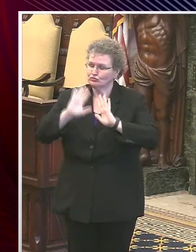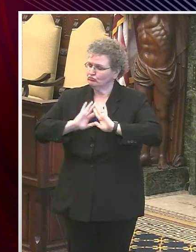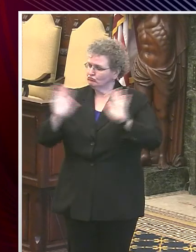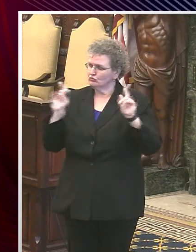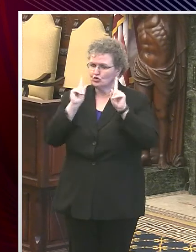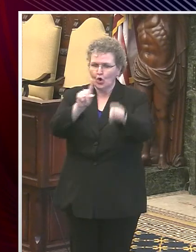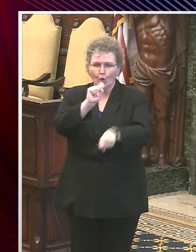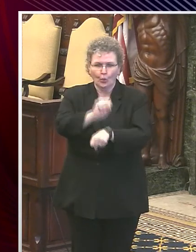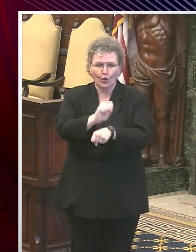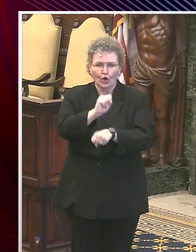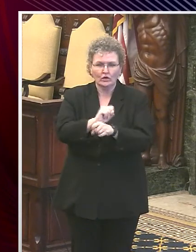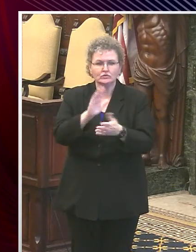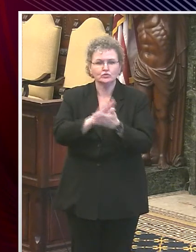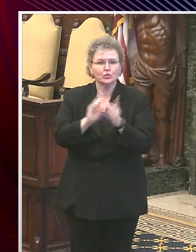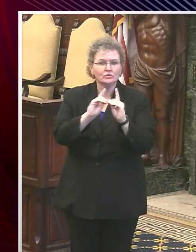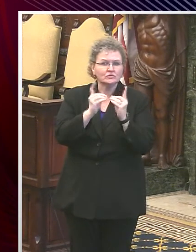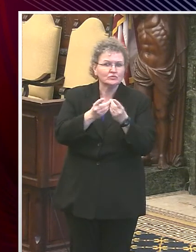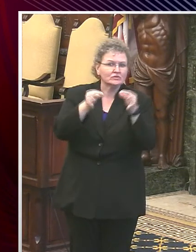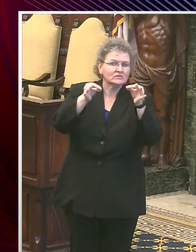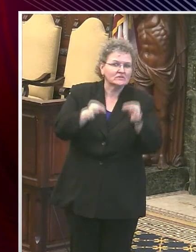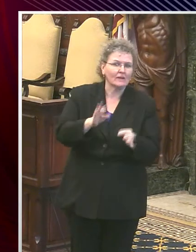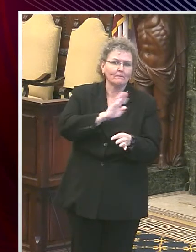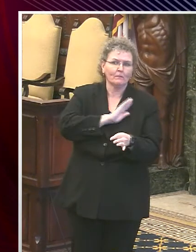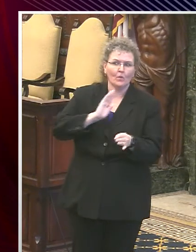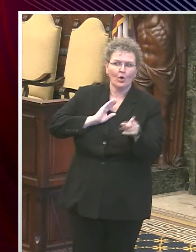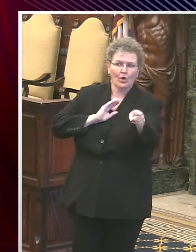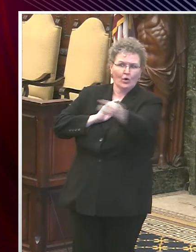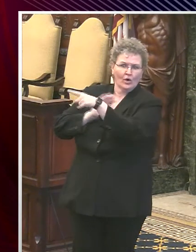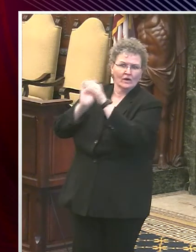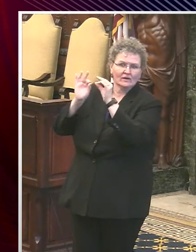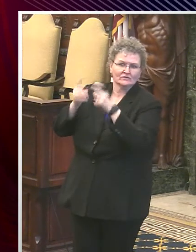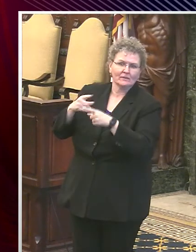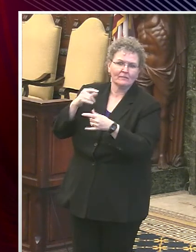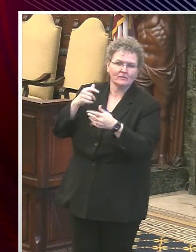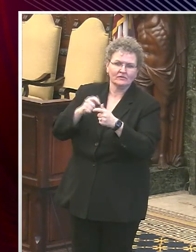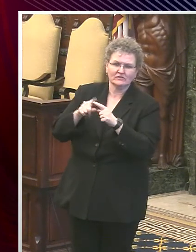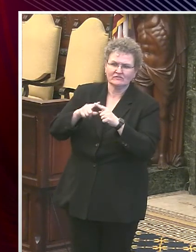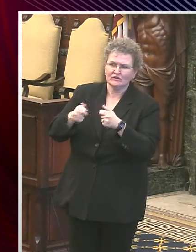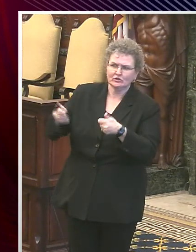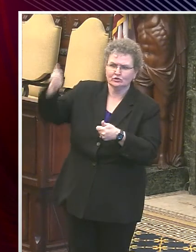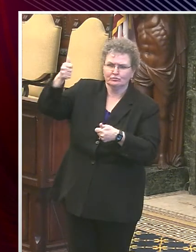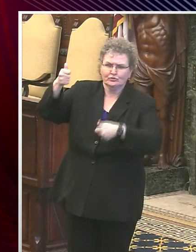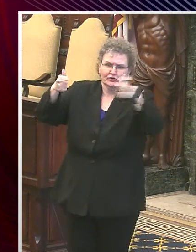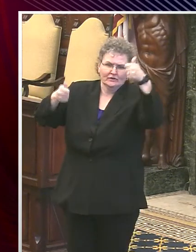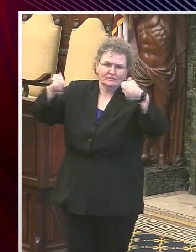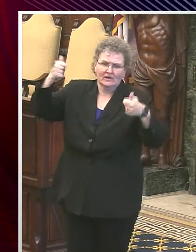the school district is run by the Board of Education and by the superintendent. I